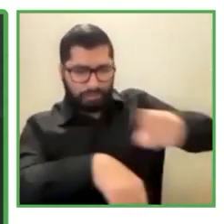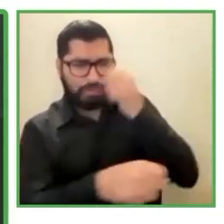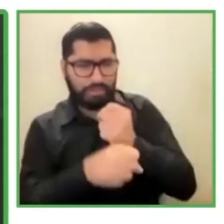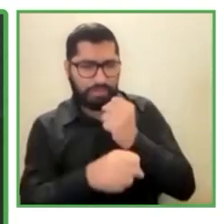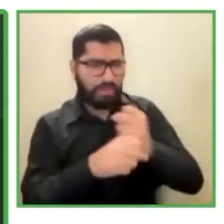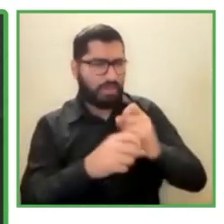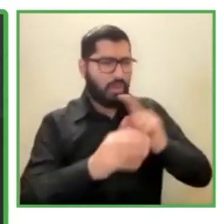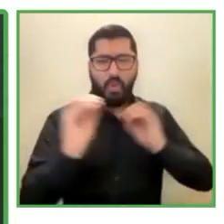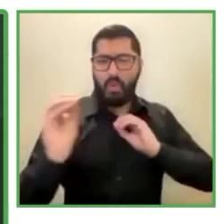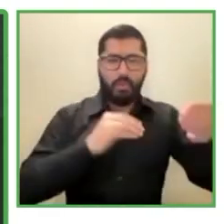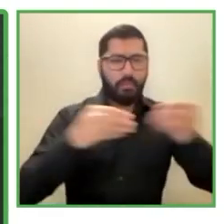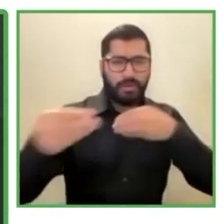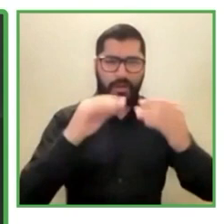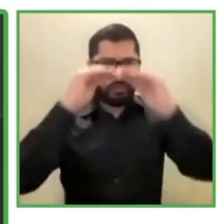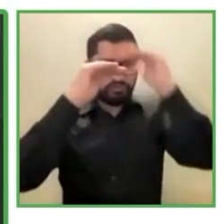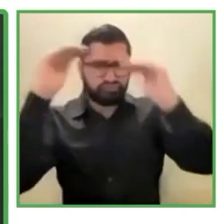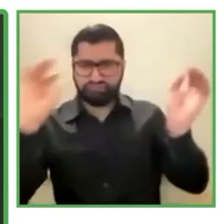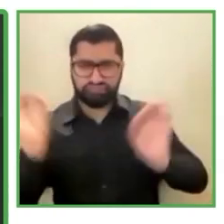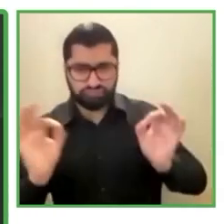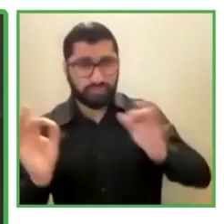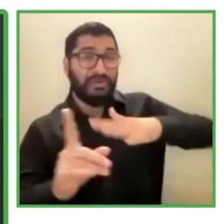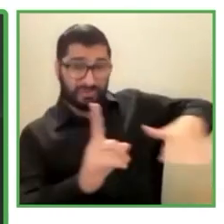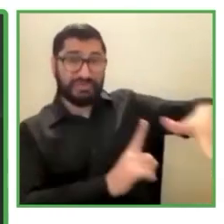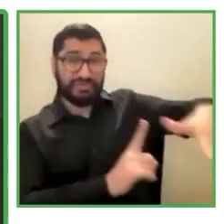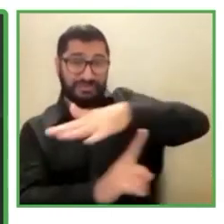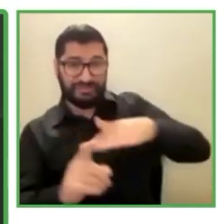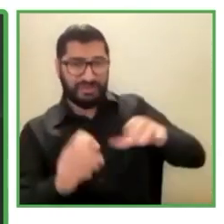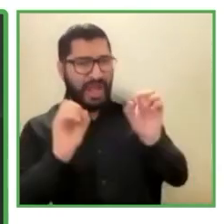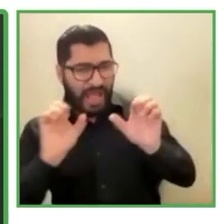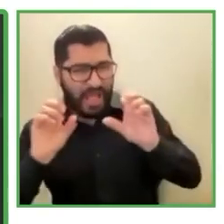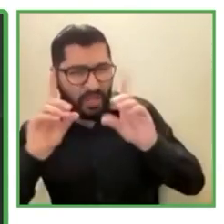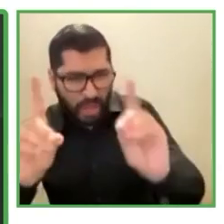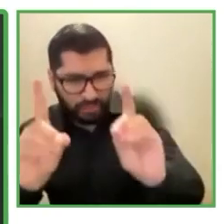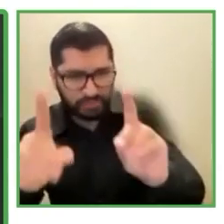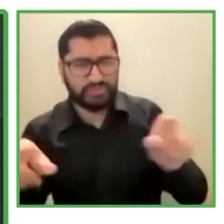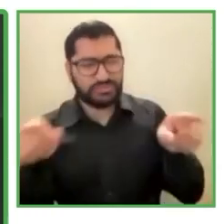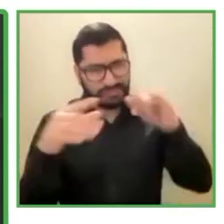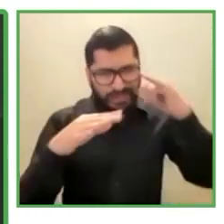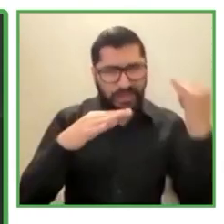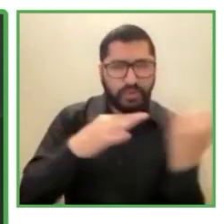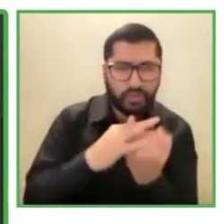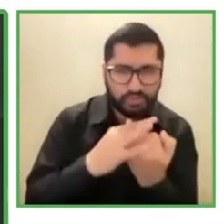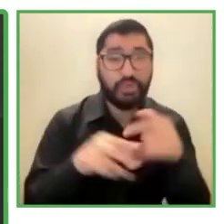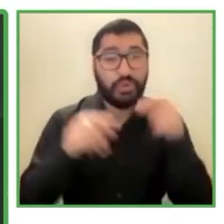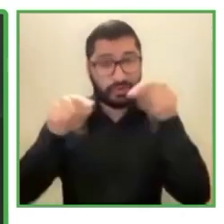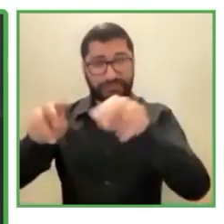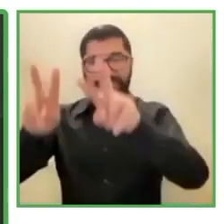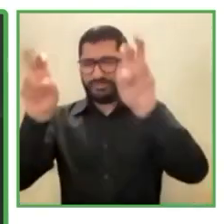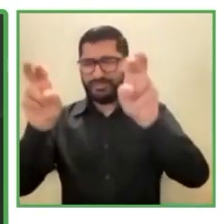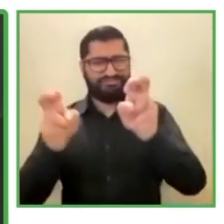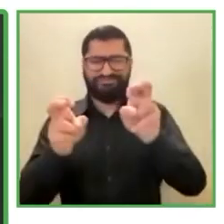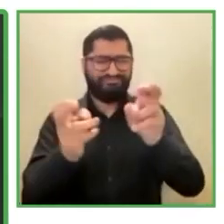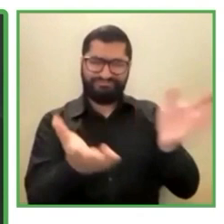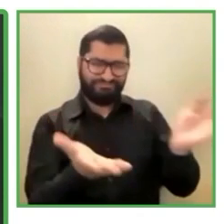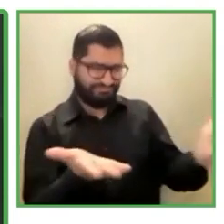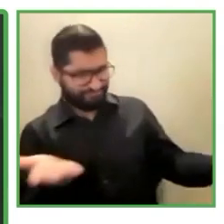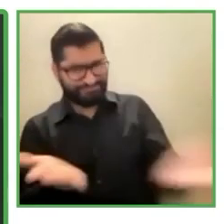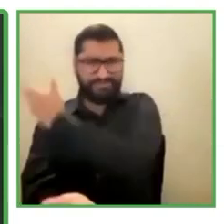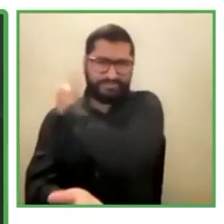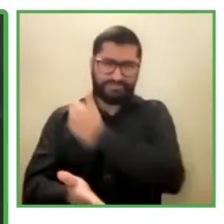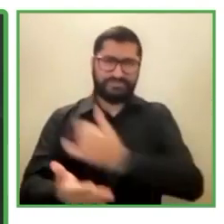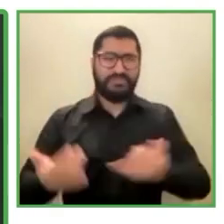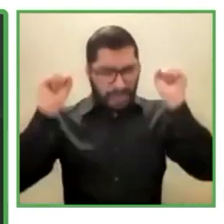cultural stereotypes, and the learning environments that are not inclusive. Allow me to wrap up